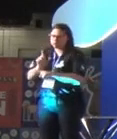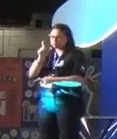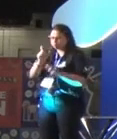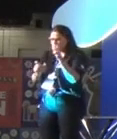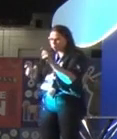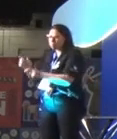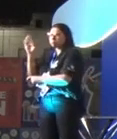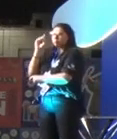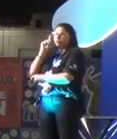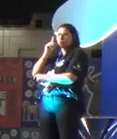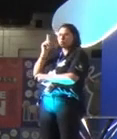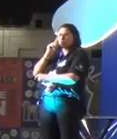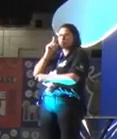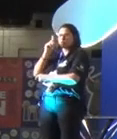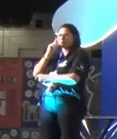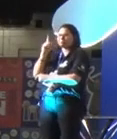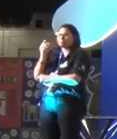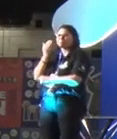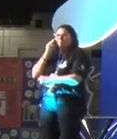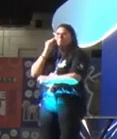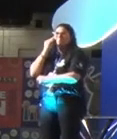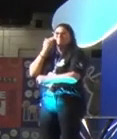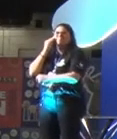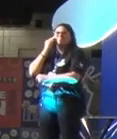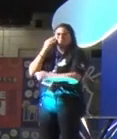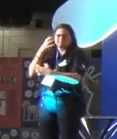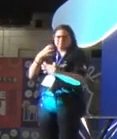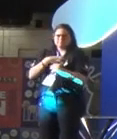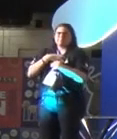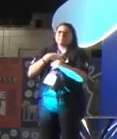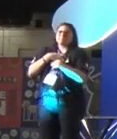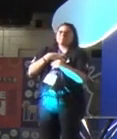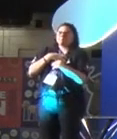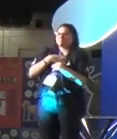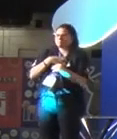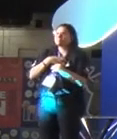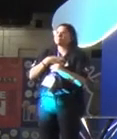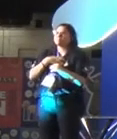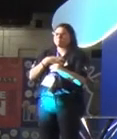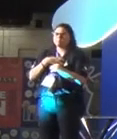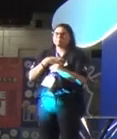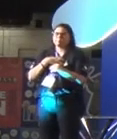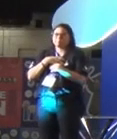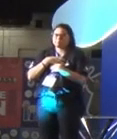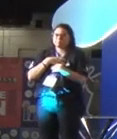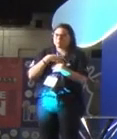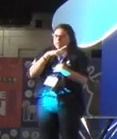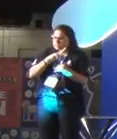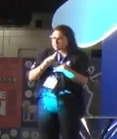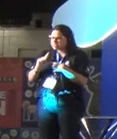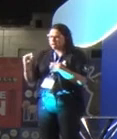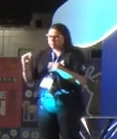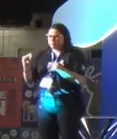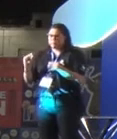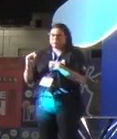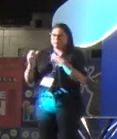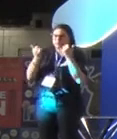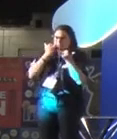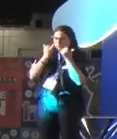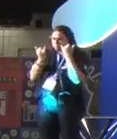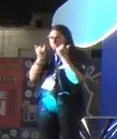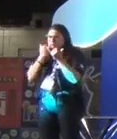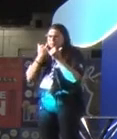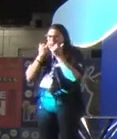the impacts on them, to get away from the abstraction, the statistics. You see, for a lot of